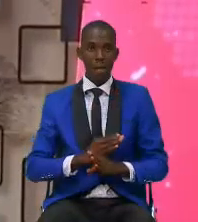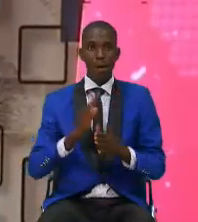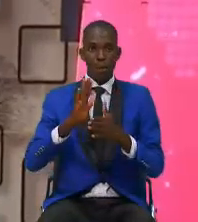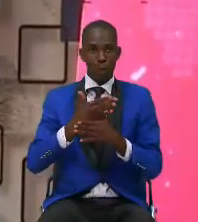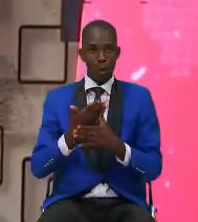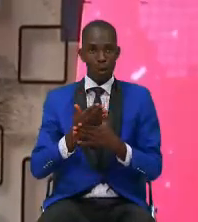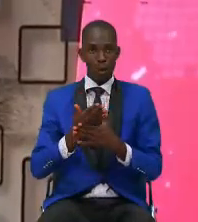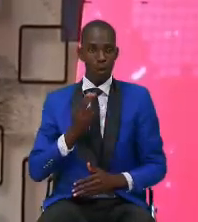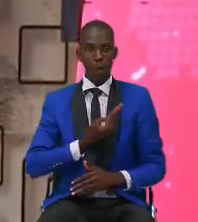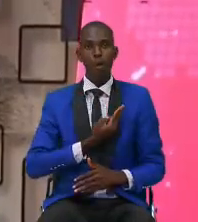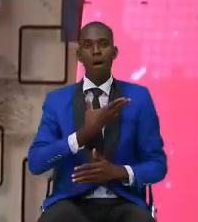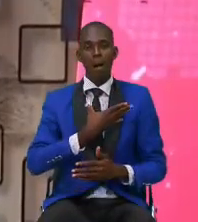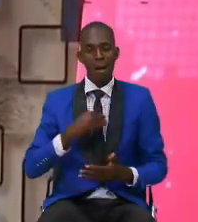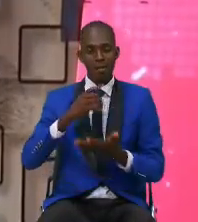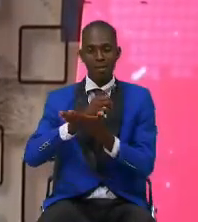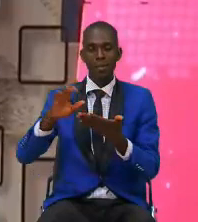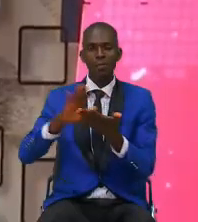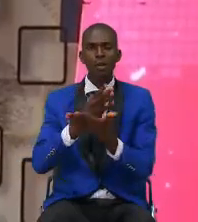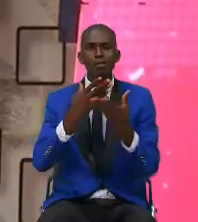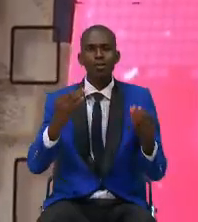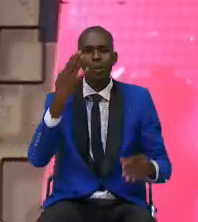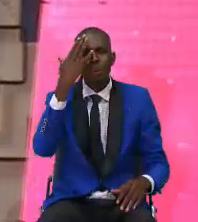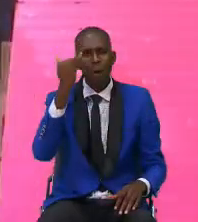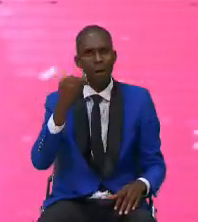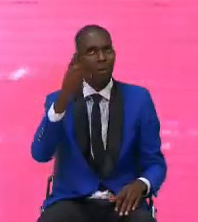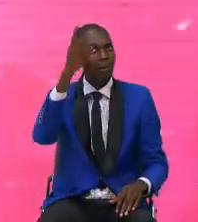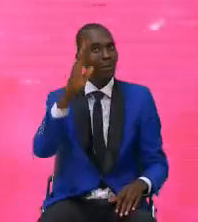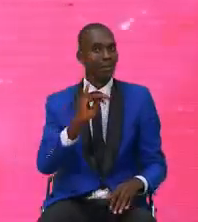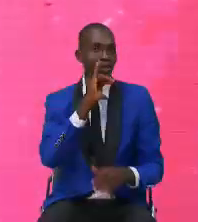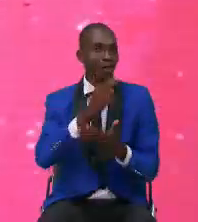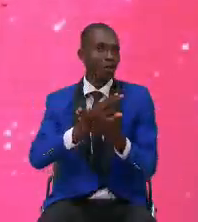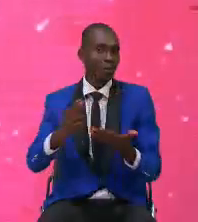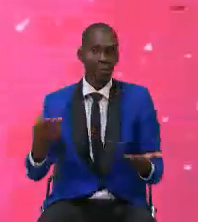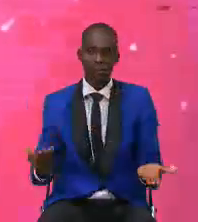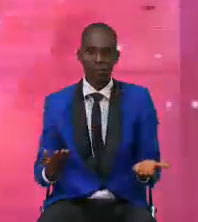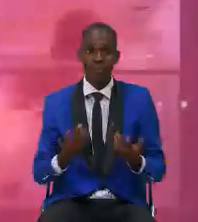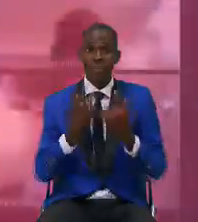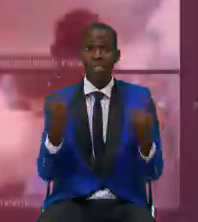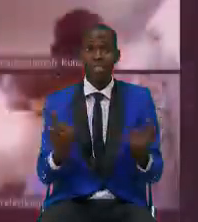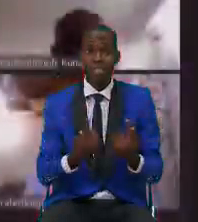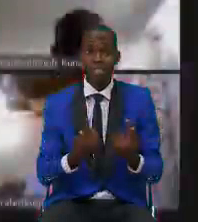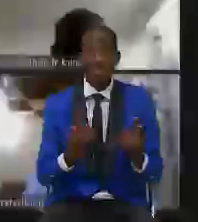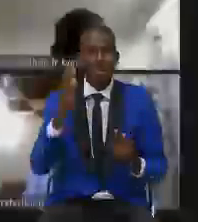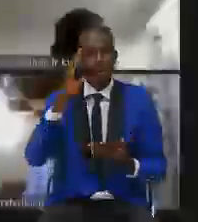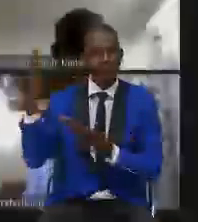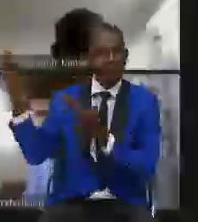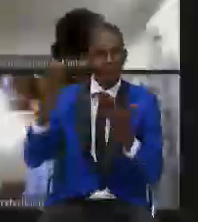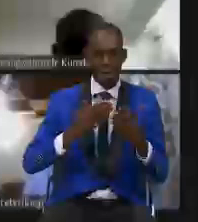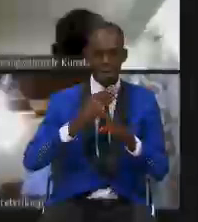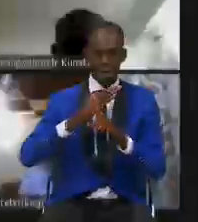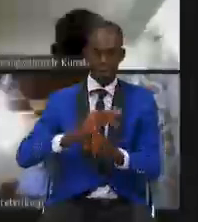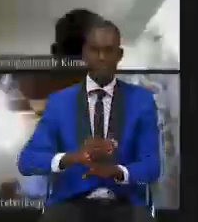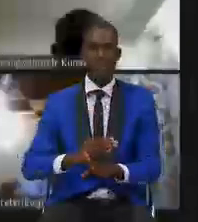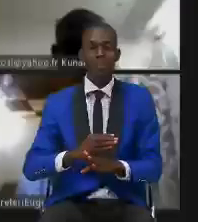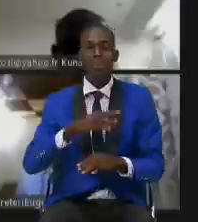divine solution. Why? God is holy. Sin will build a barrier.